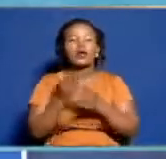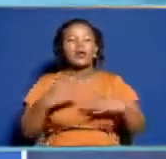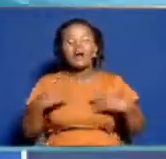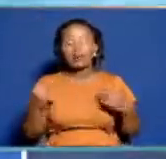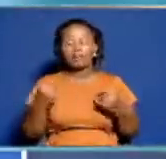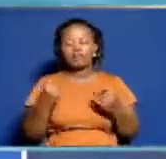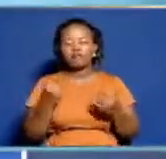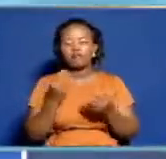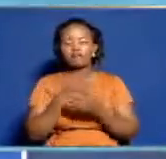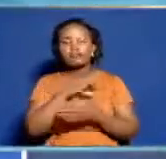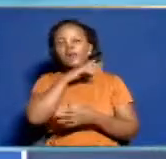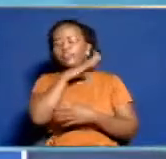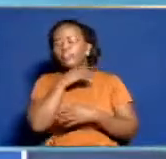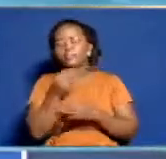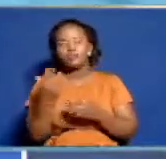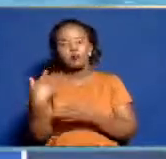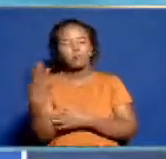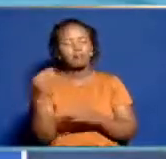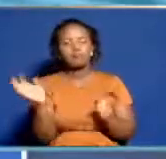wastes.